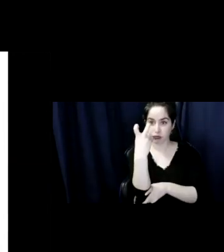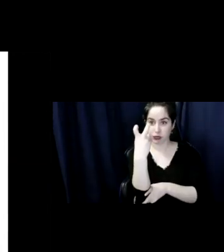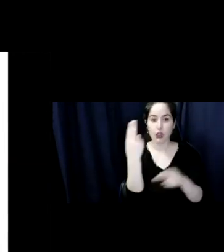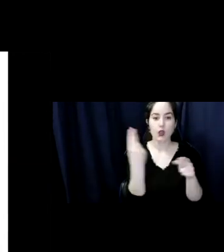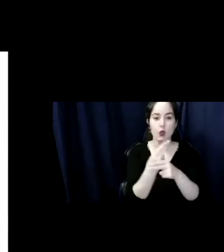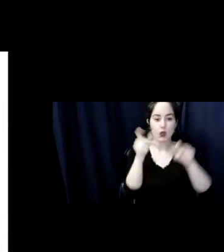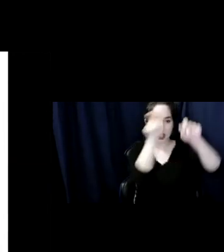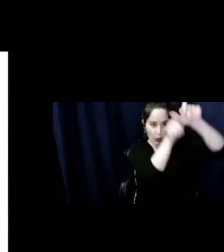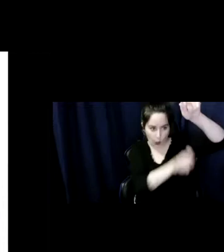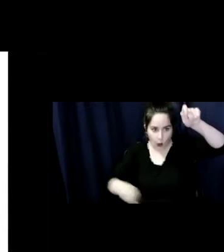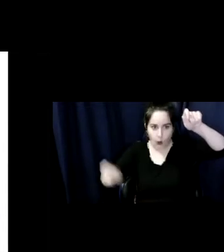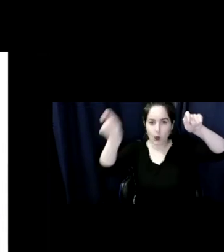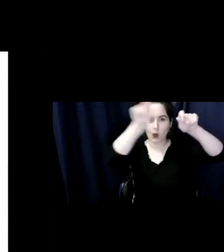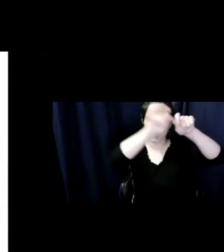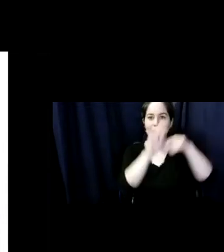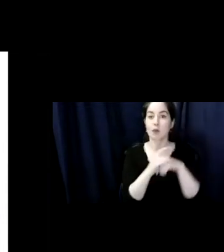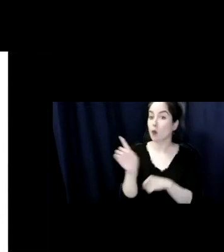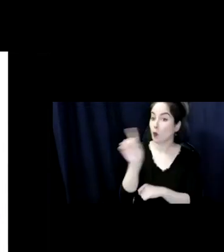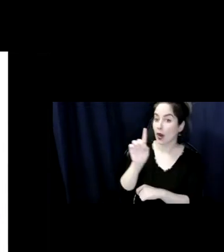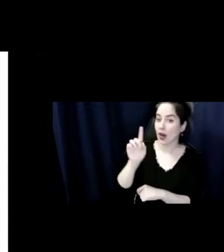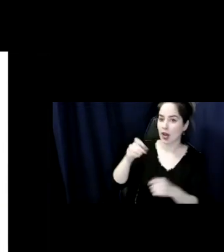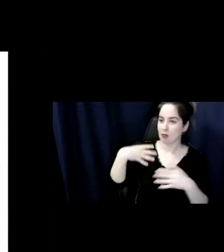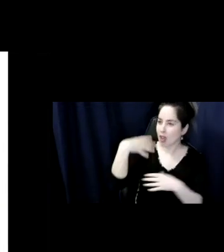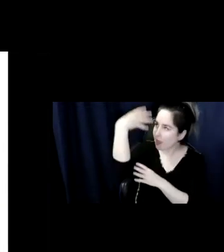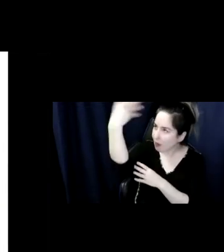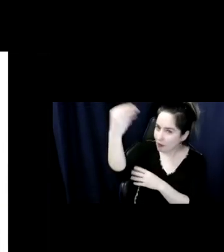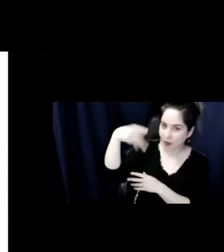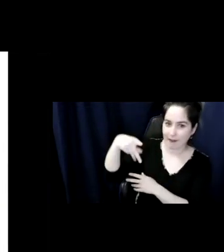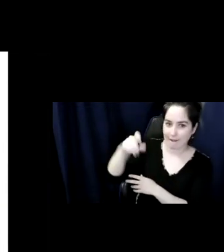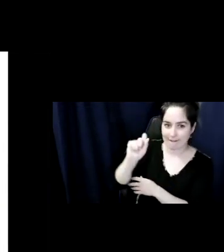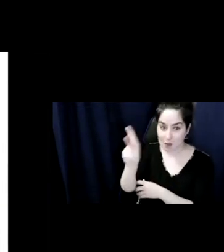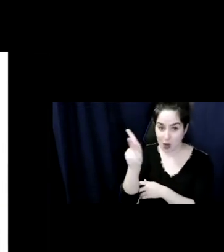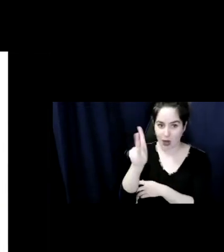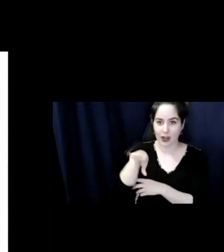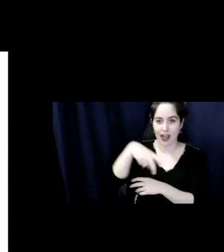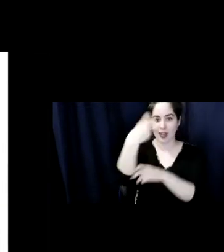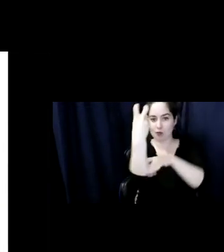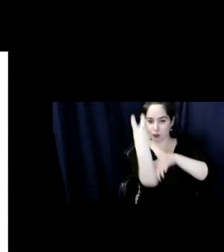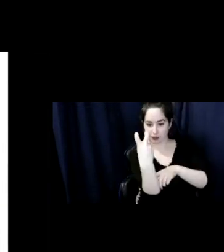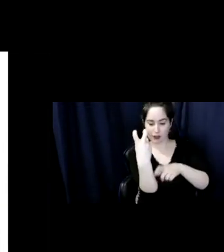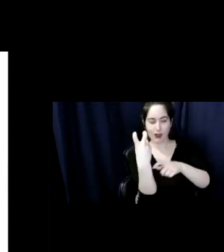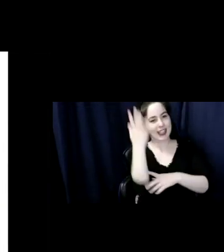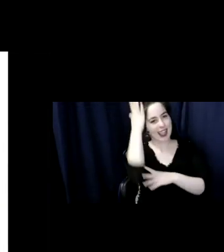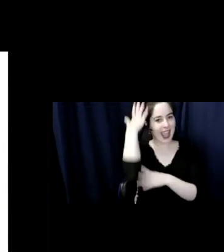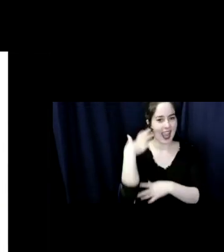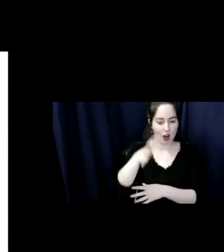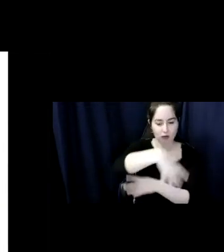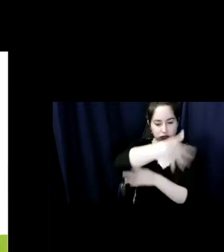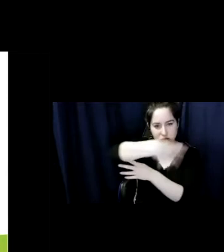park with the sun shining behind them, and their purple hair is sort of swinging over the side.